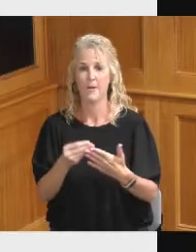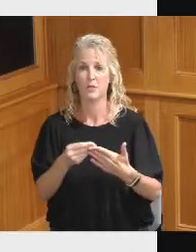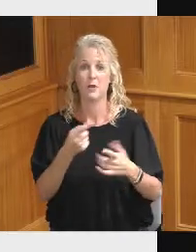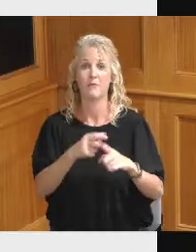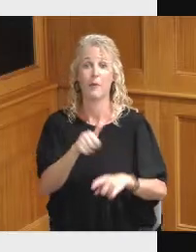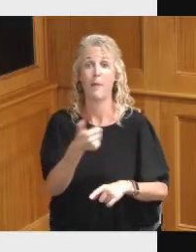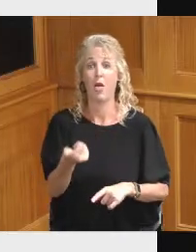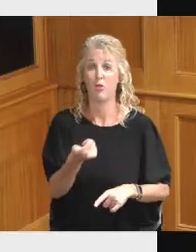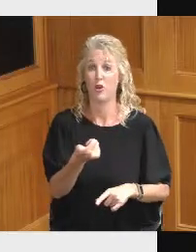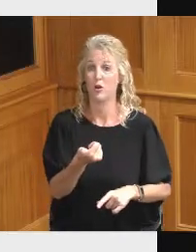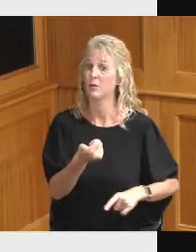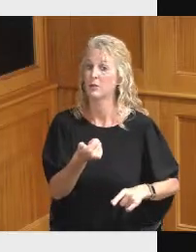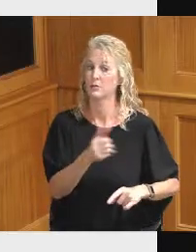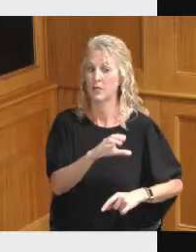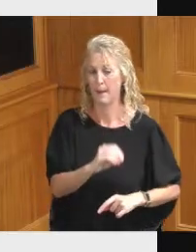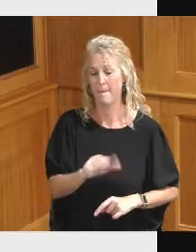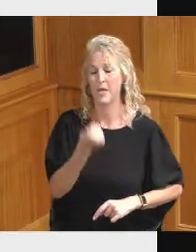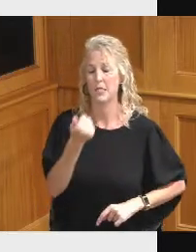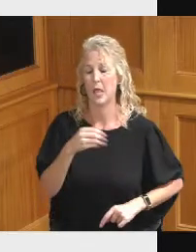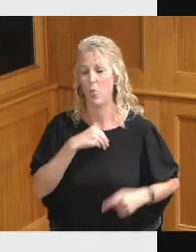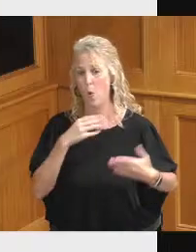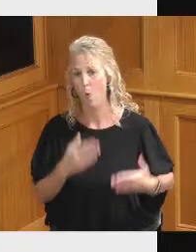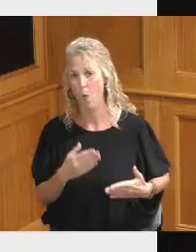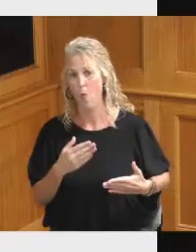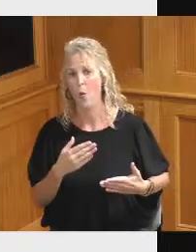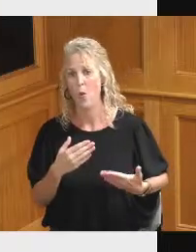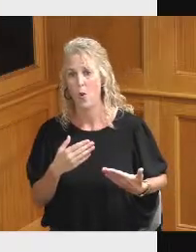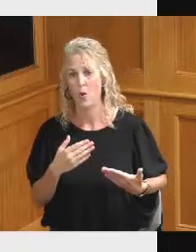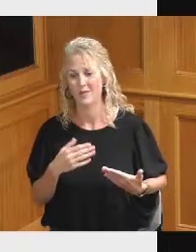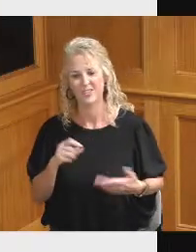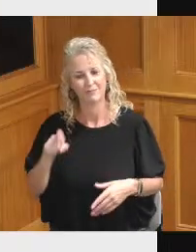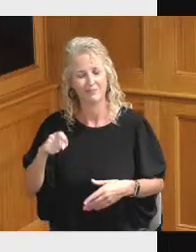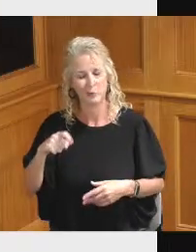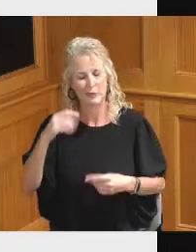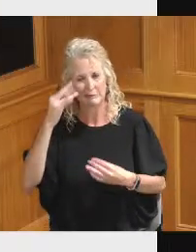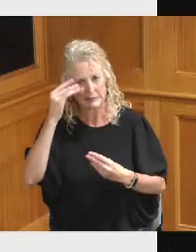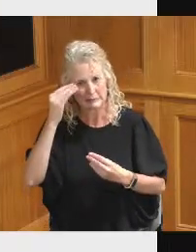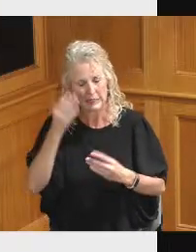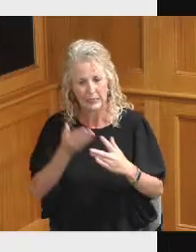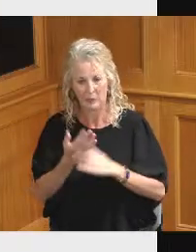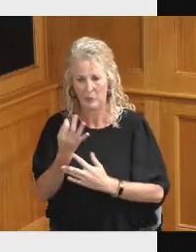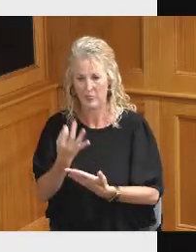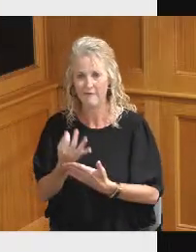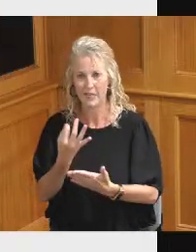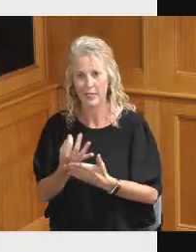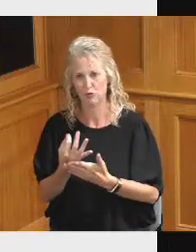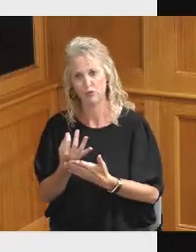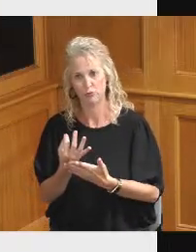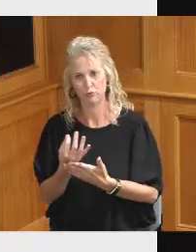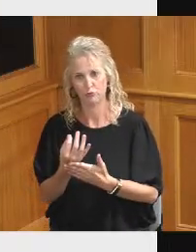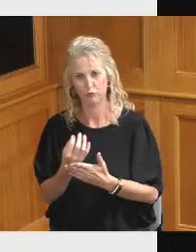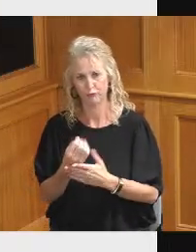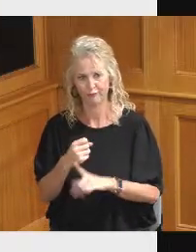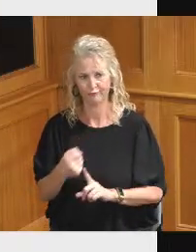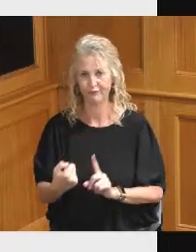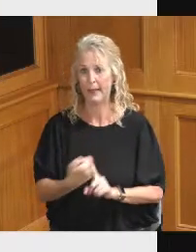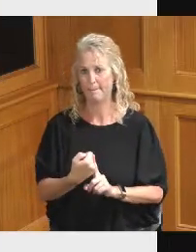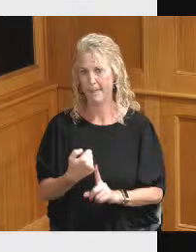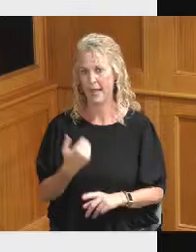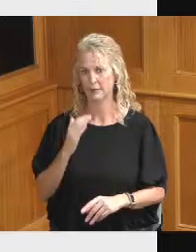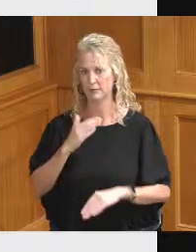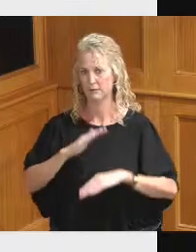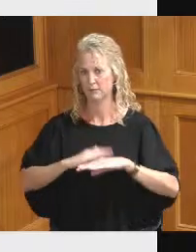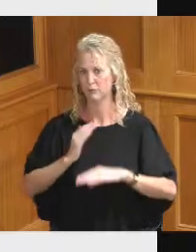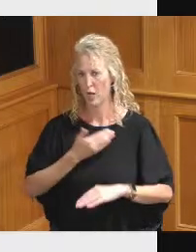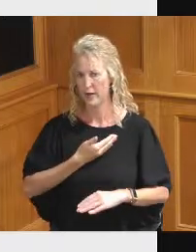any given month. And these are the kind of things that our financial stability and the bond markets